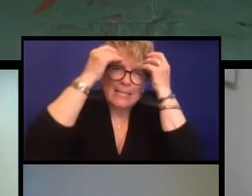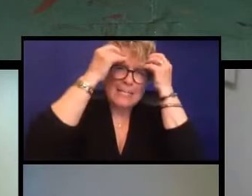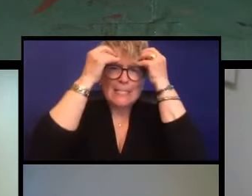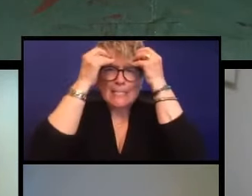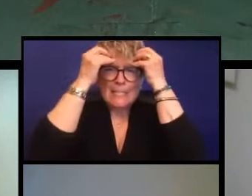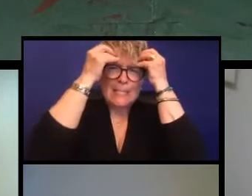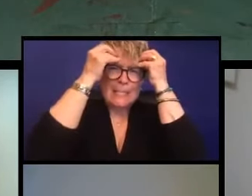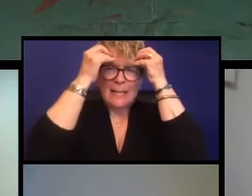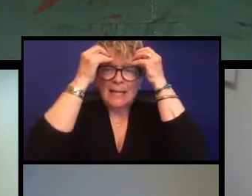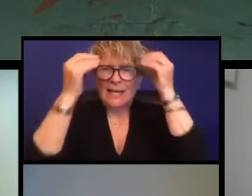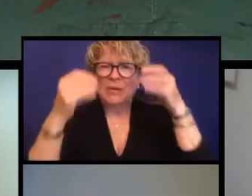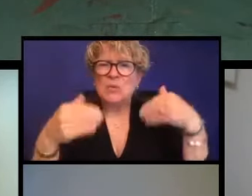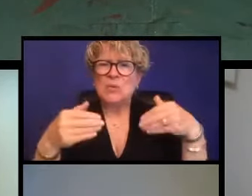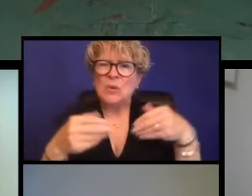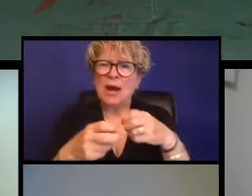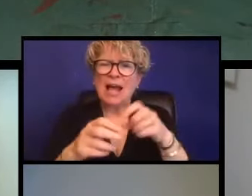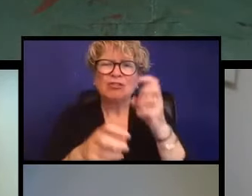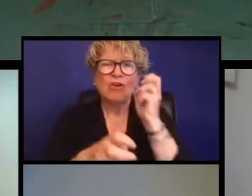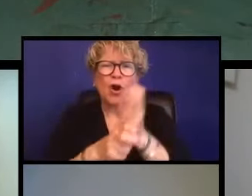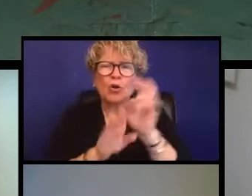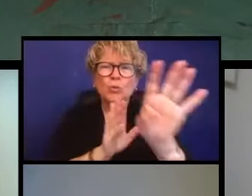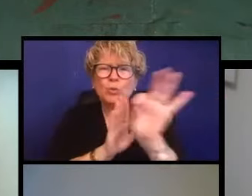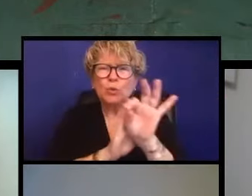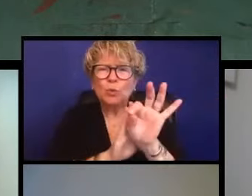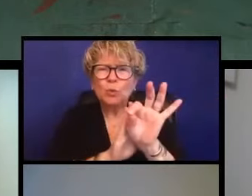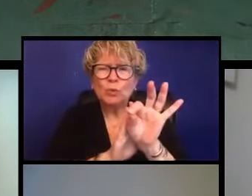it's impossible to choose.